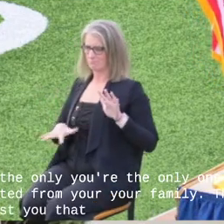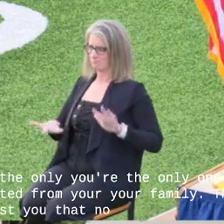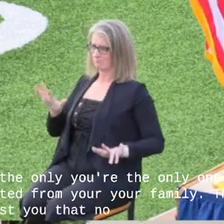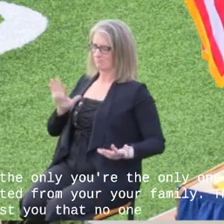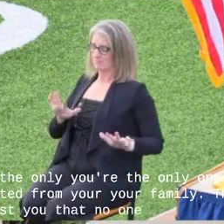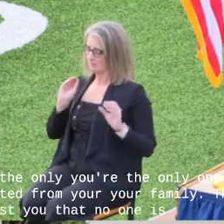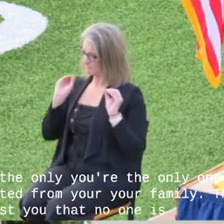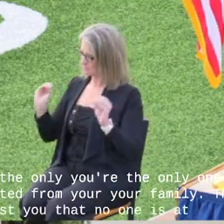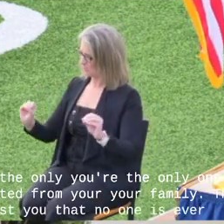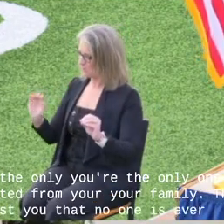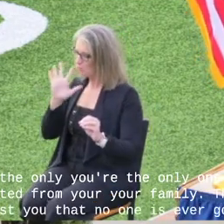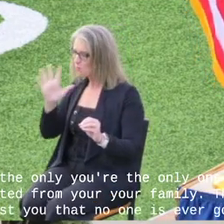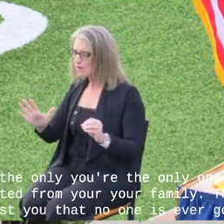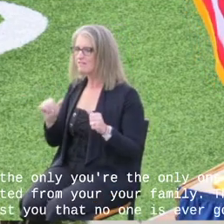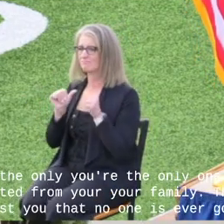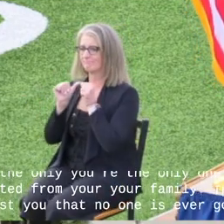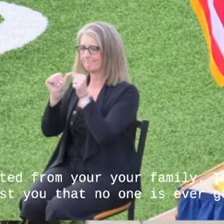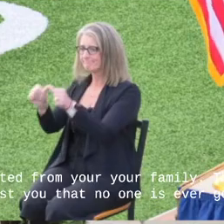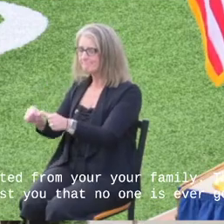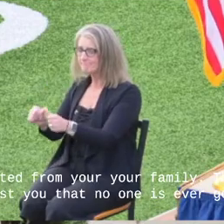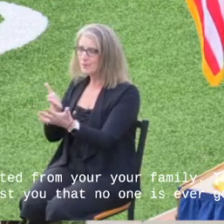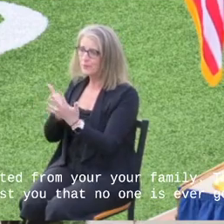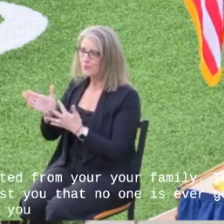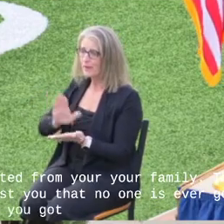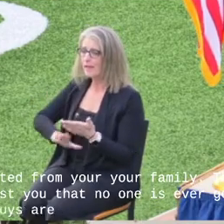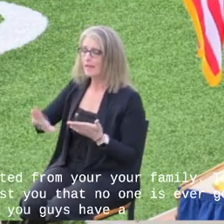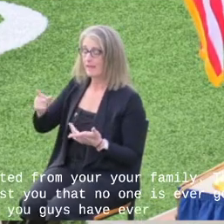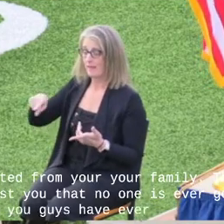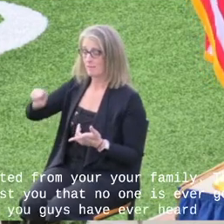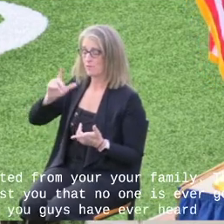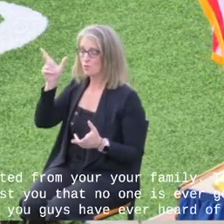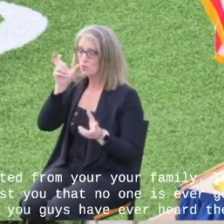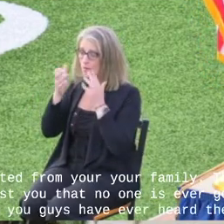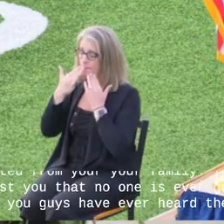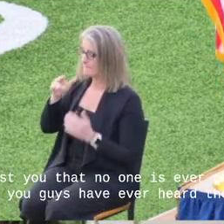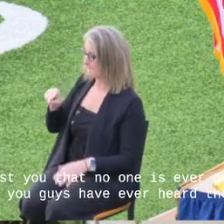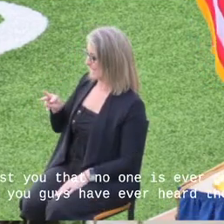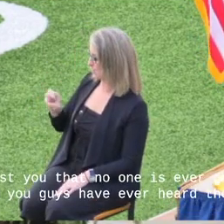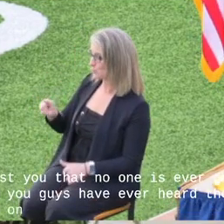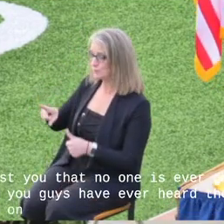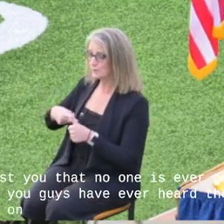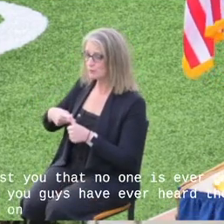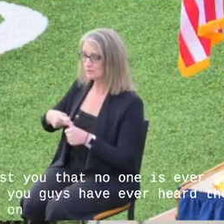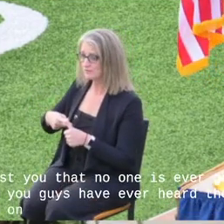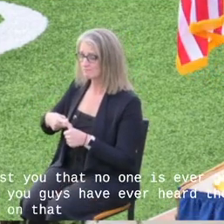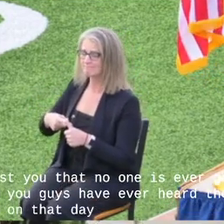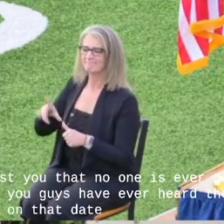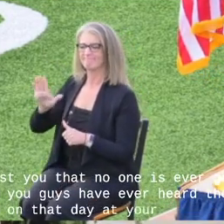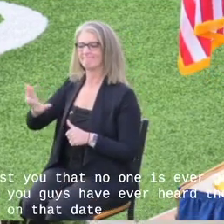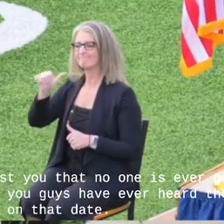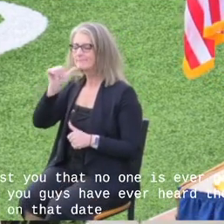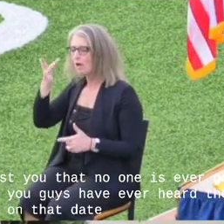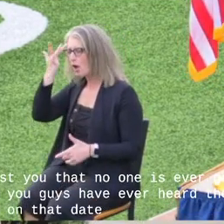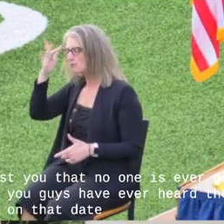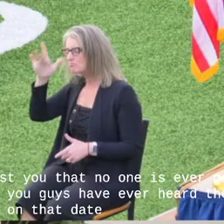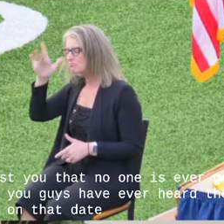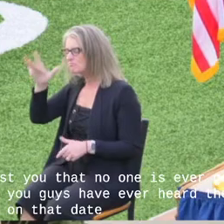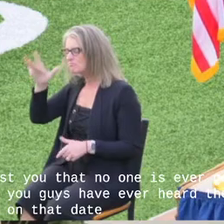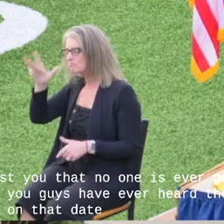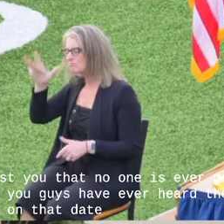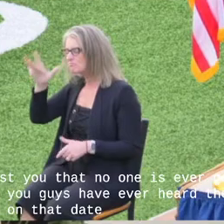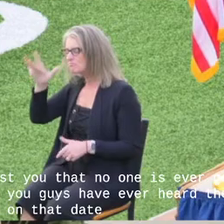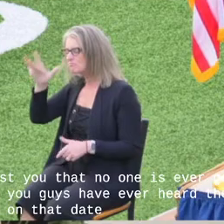no one has ever gotten this far. How many guys have ever heard the bad news first? Come on. That you're not smart enough, you're